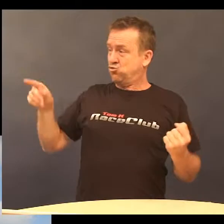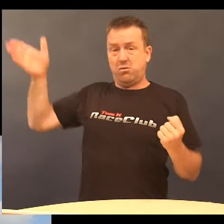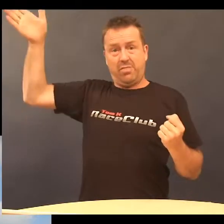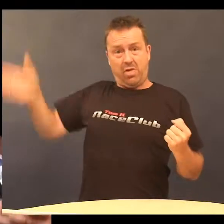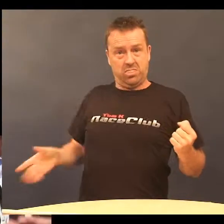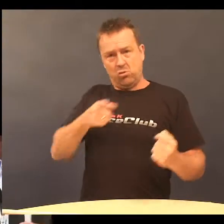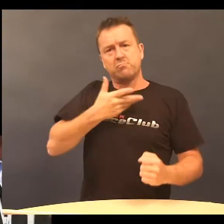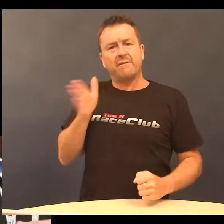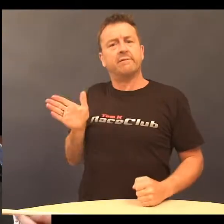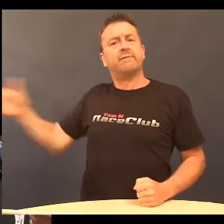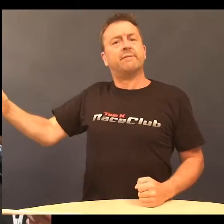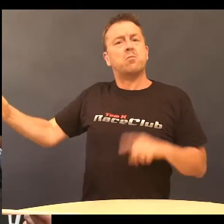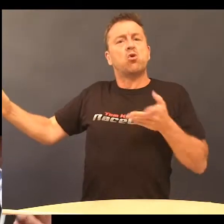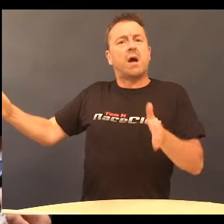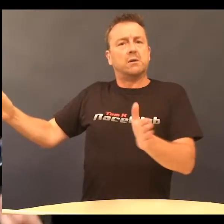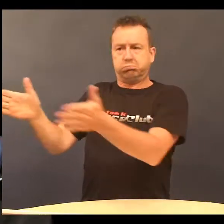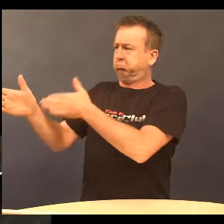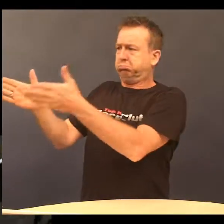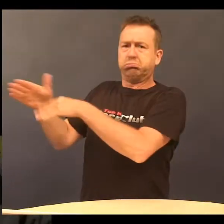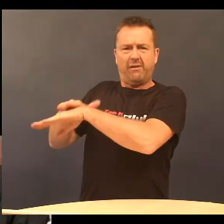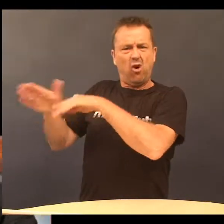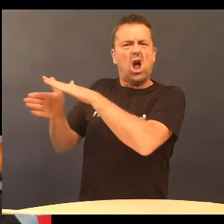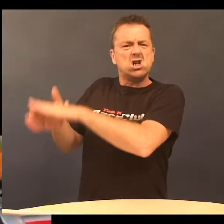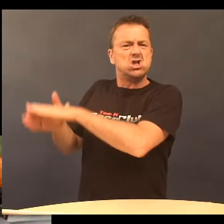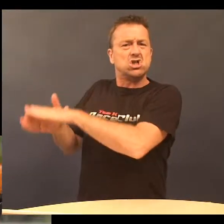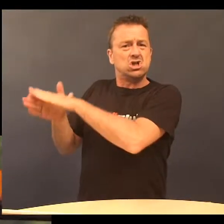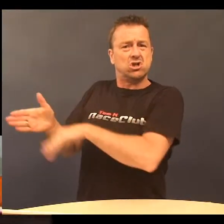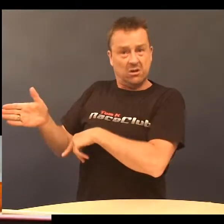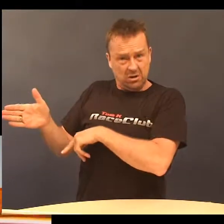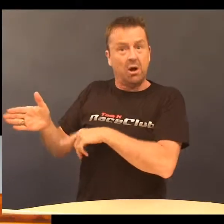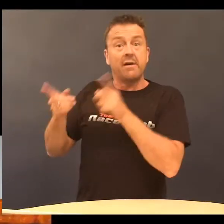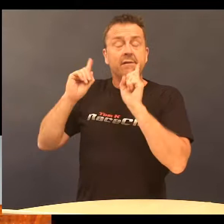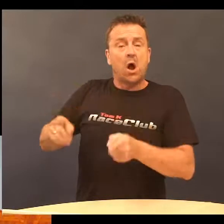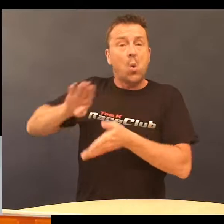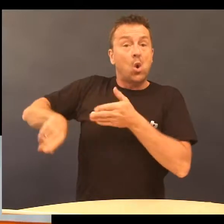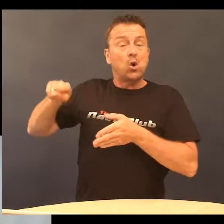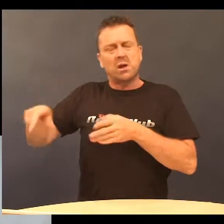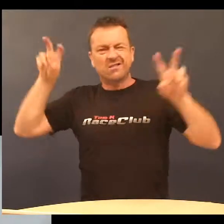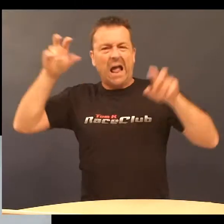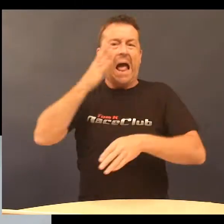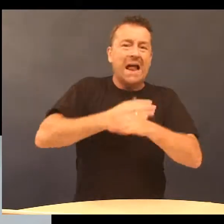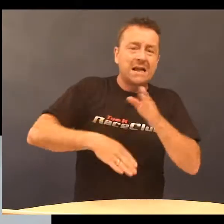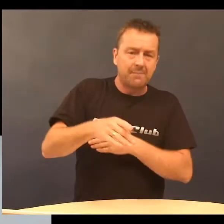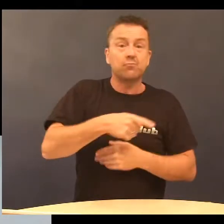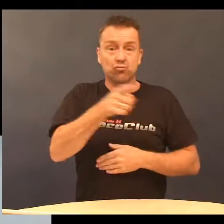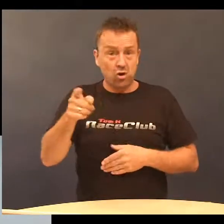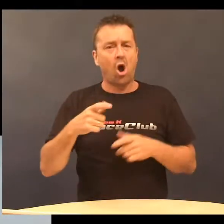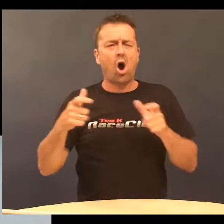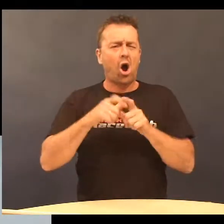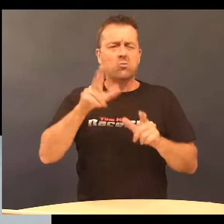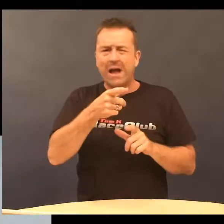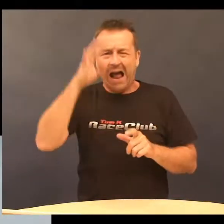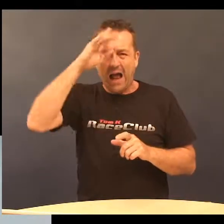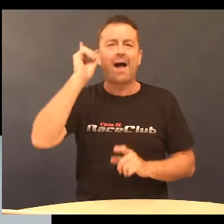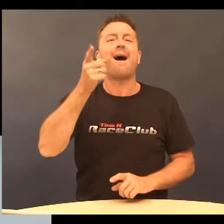on the motorway and you'll feel the drag. To combat this handicap, the teams in motorsport transform this pressure